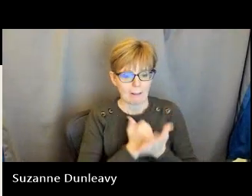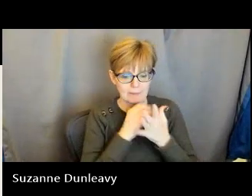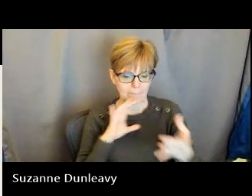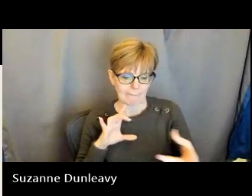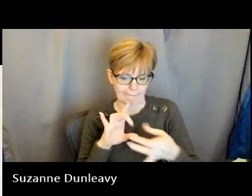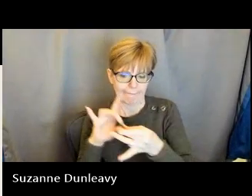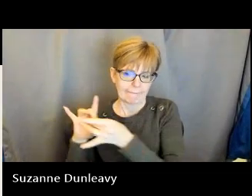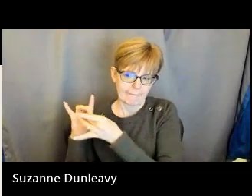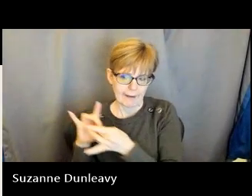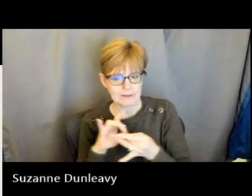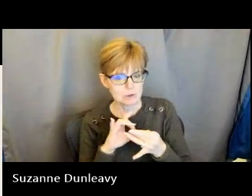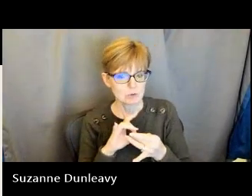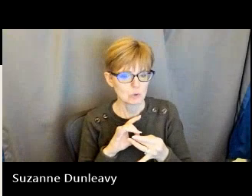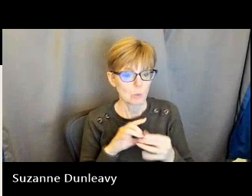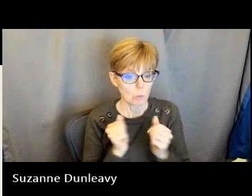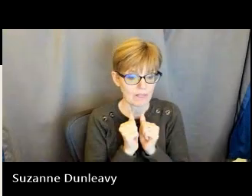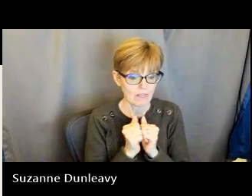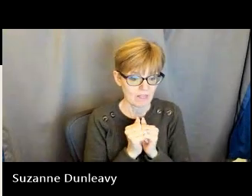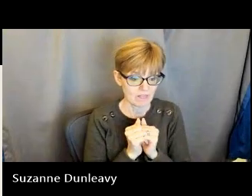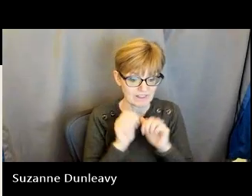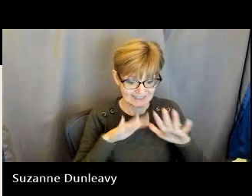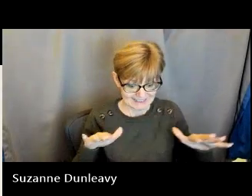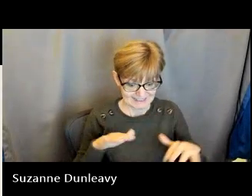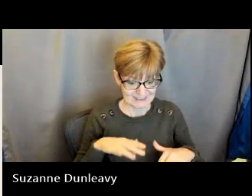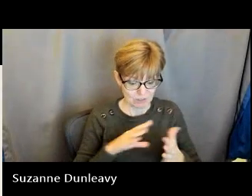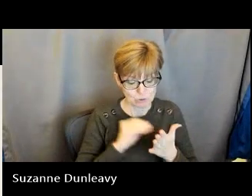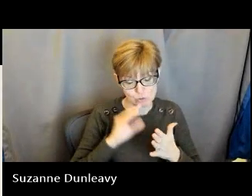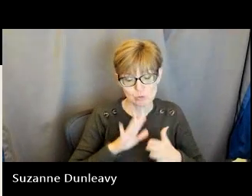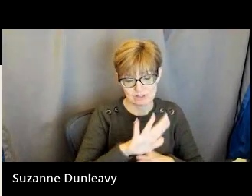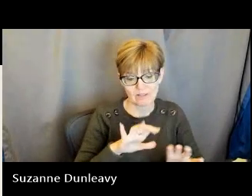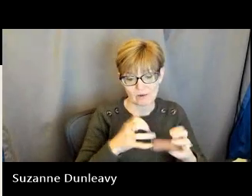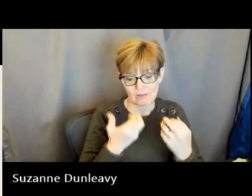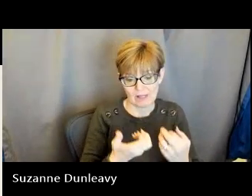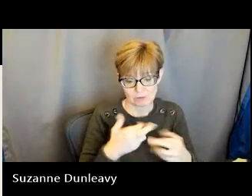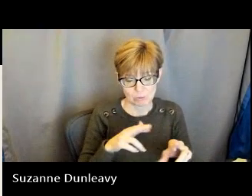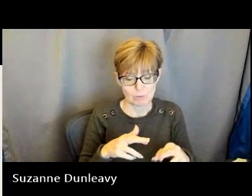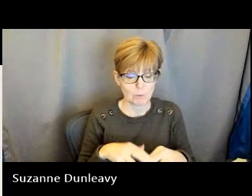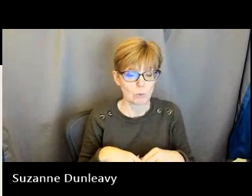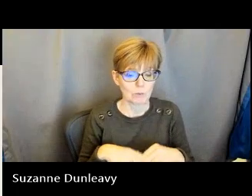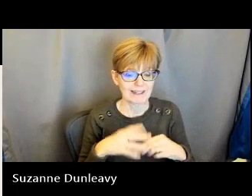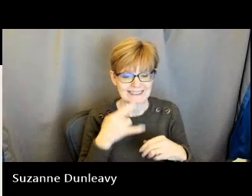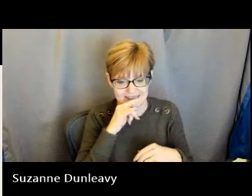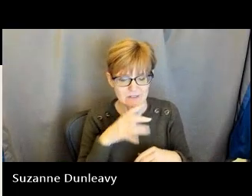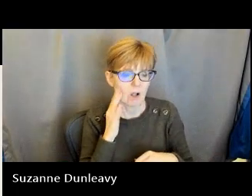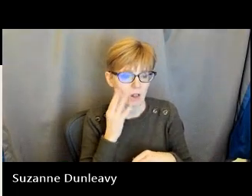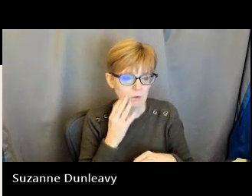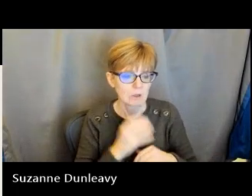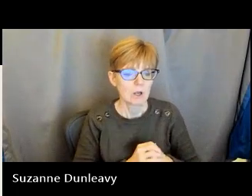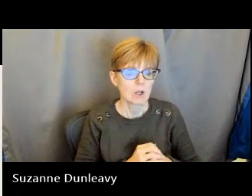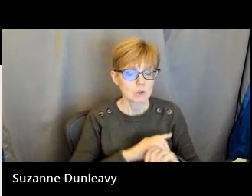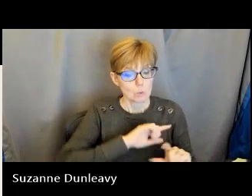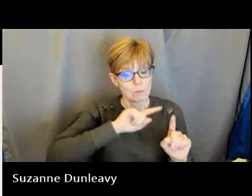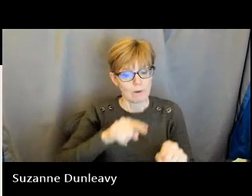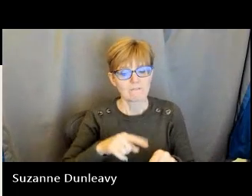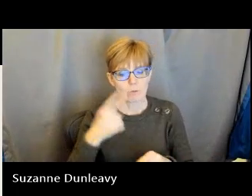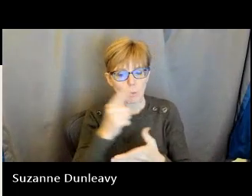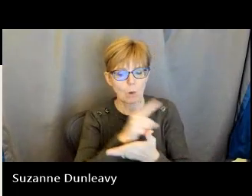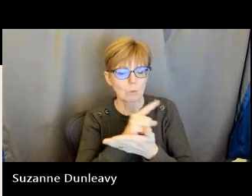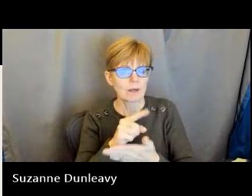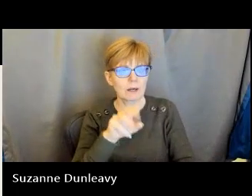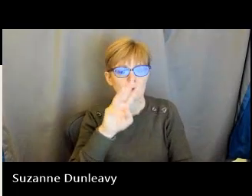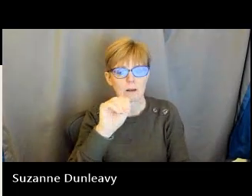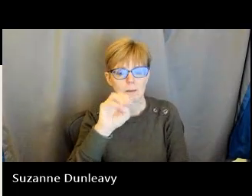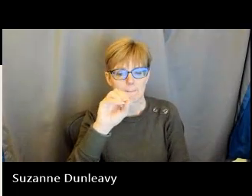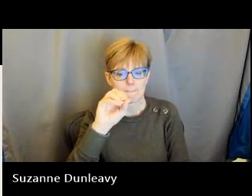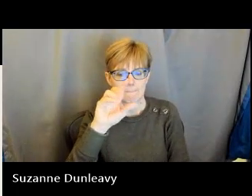And we were doing this through cultural arts and museum tour exposure. So we spent a week in Montgomery, Alabama. And we went to all